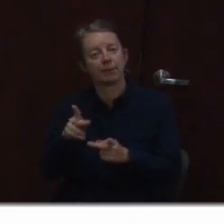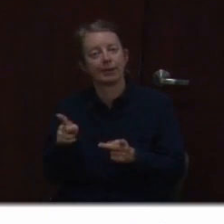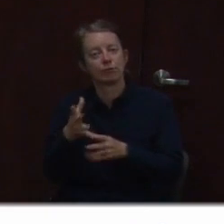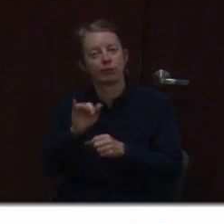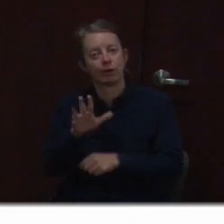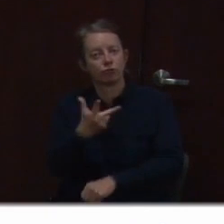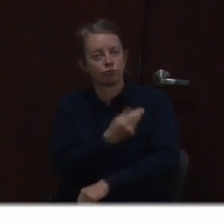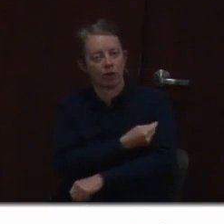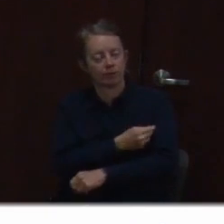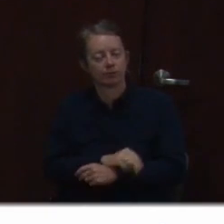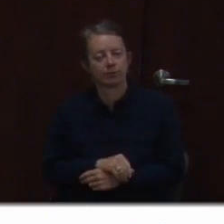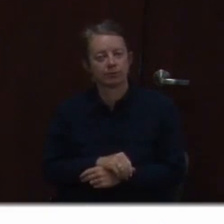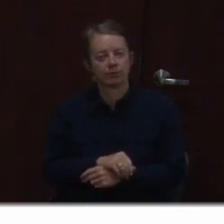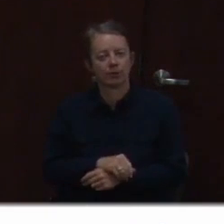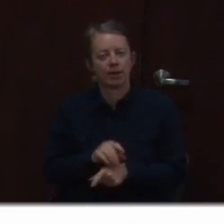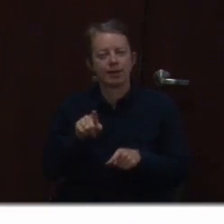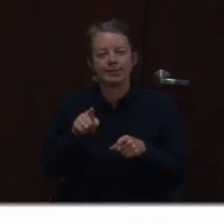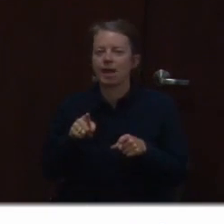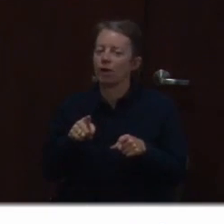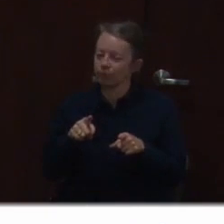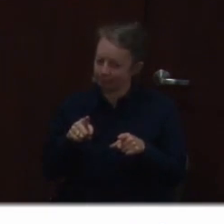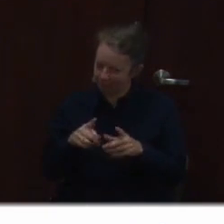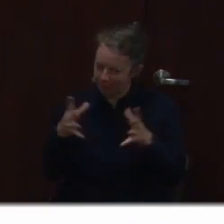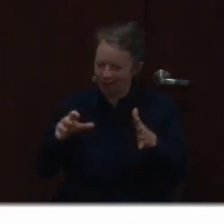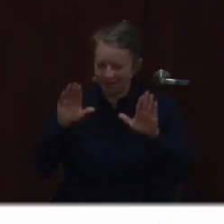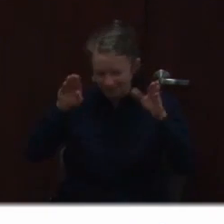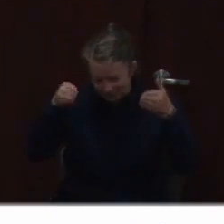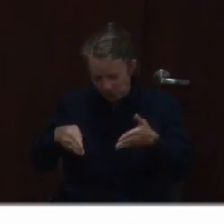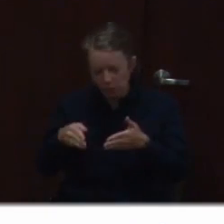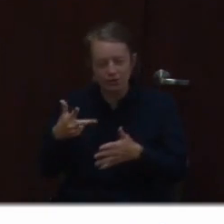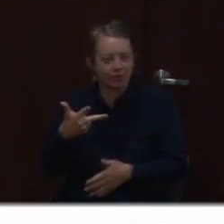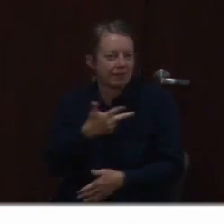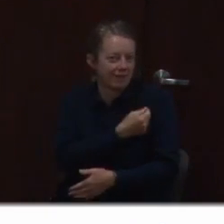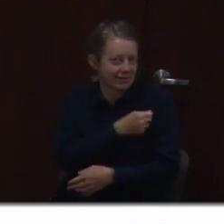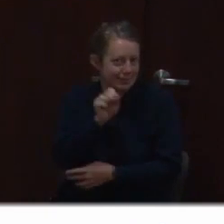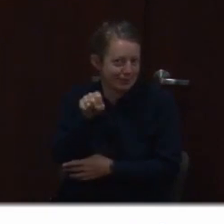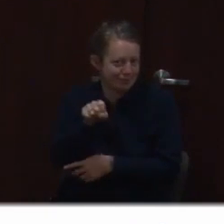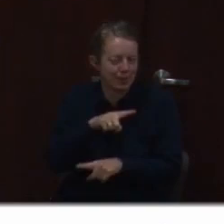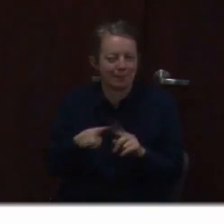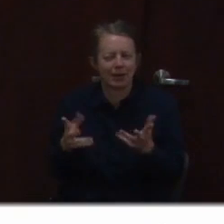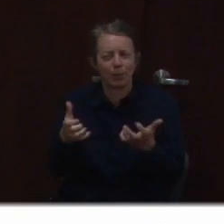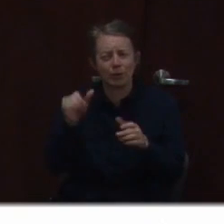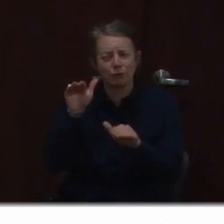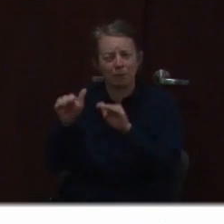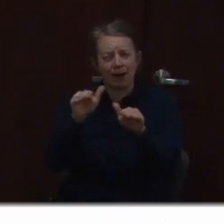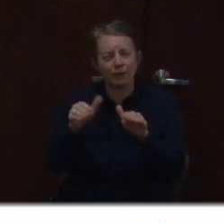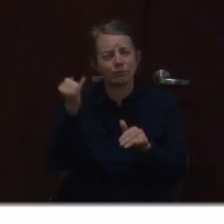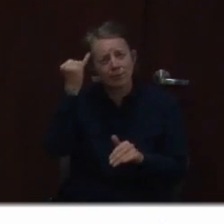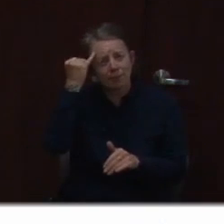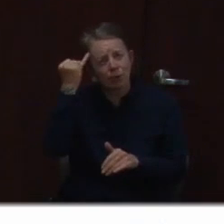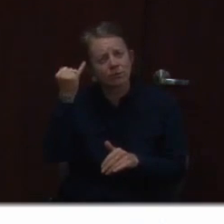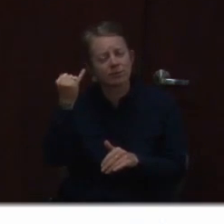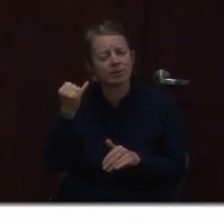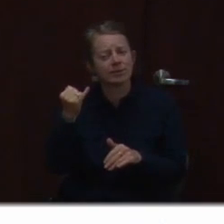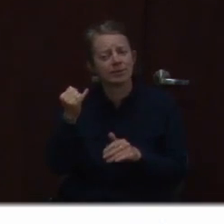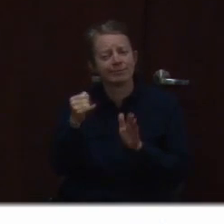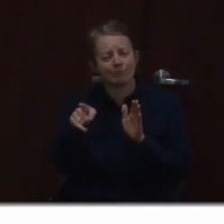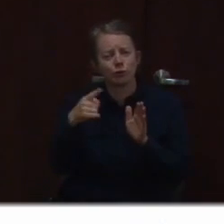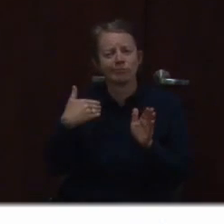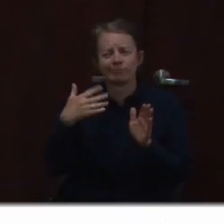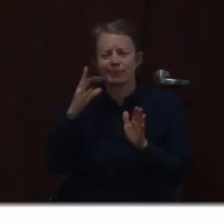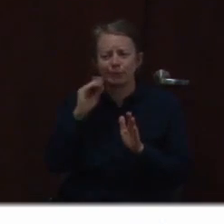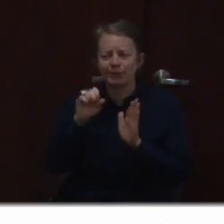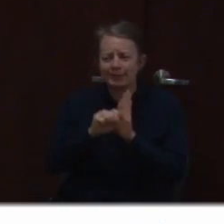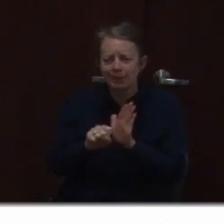And while we focus a lot on vaccine right now, I do want to remind folks that if you are experiencing symptoms or think that you have been